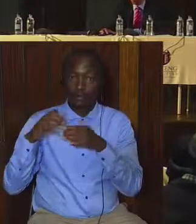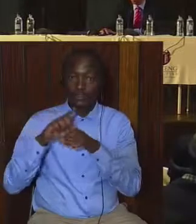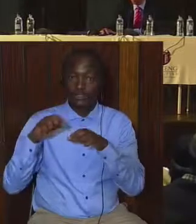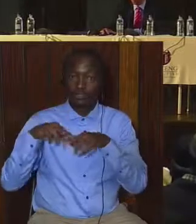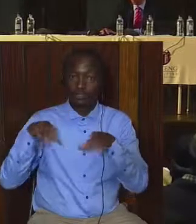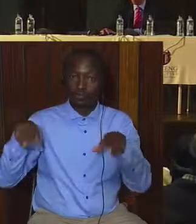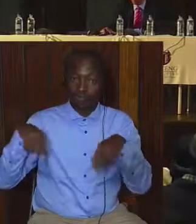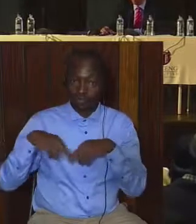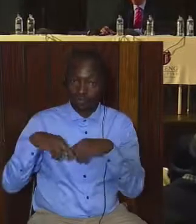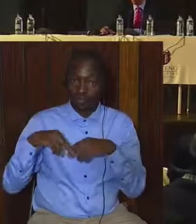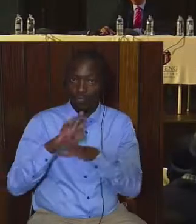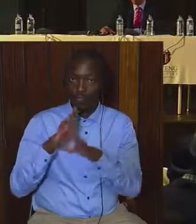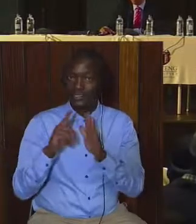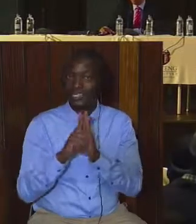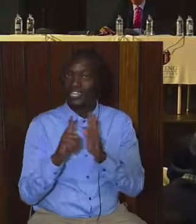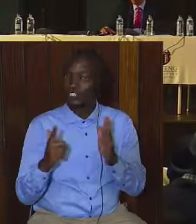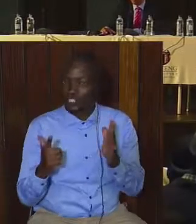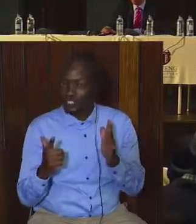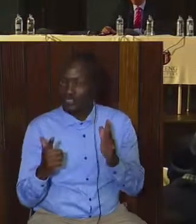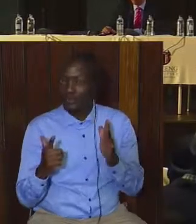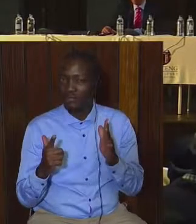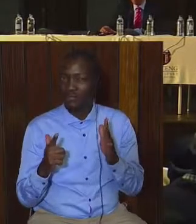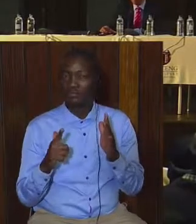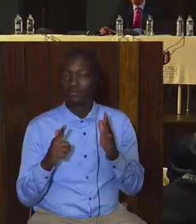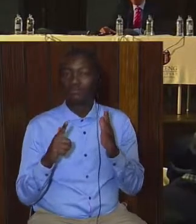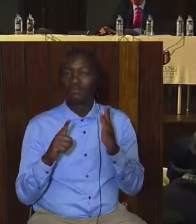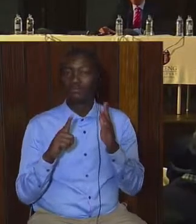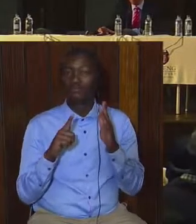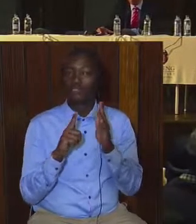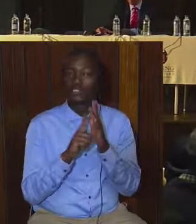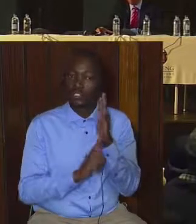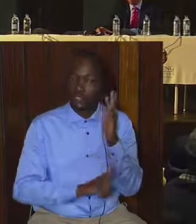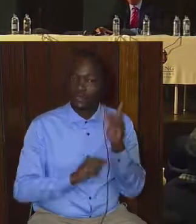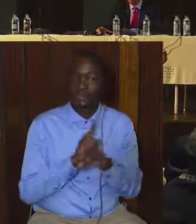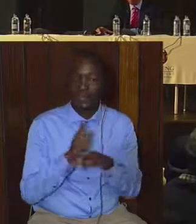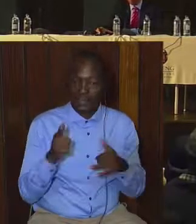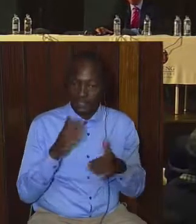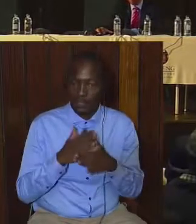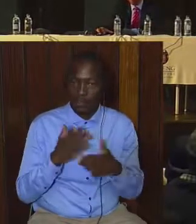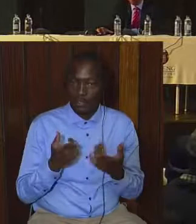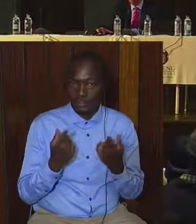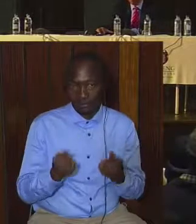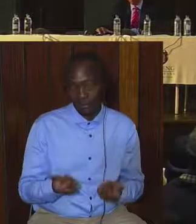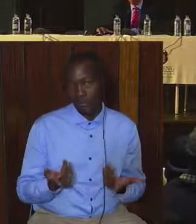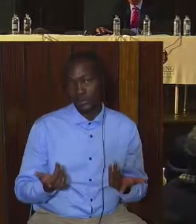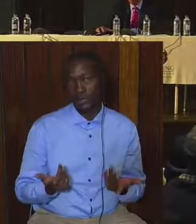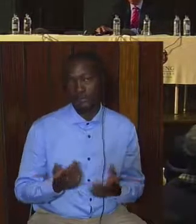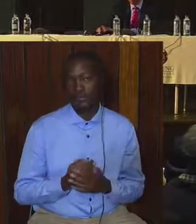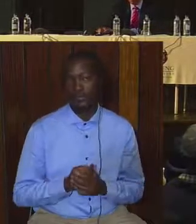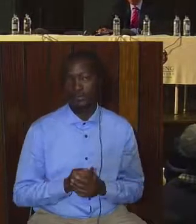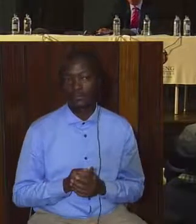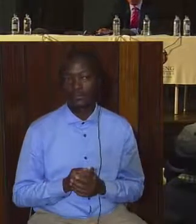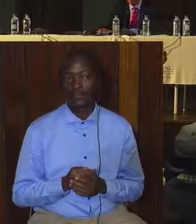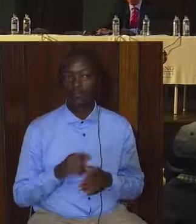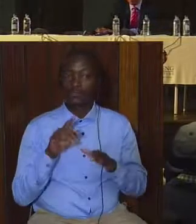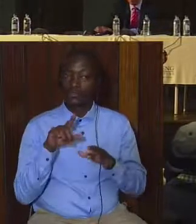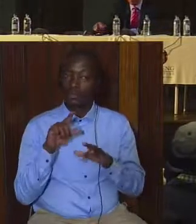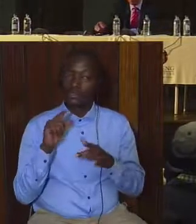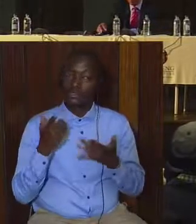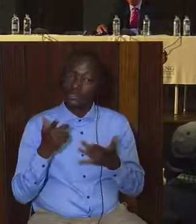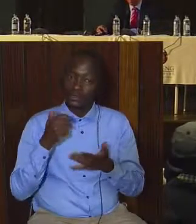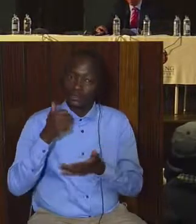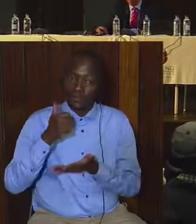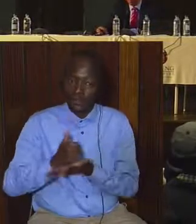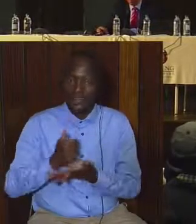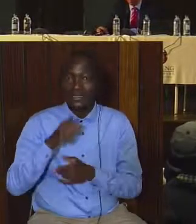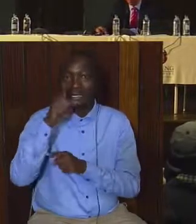in the legislature or in another facility, this is the work that we would have been doing. So instead of us being sitting